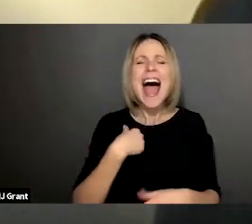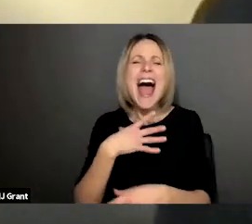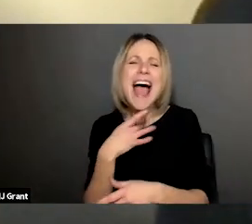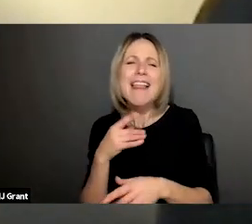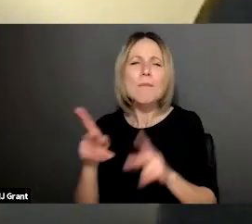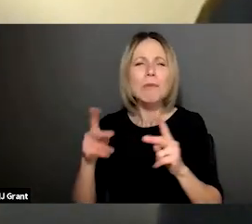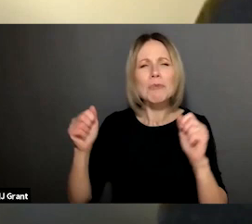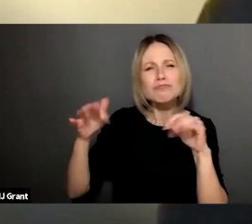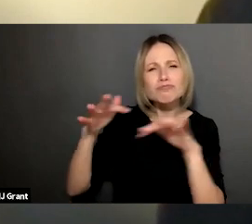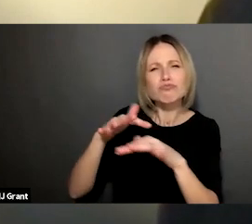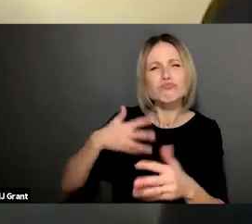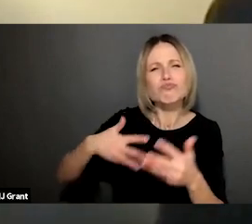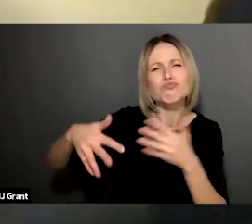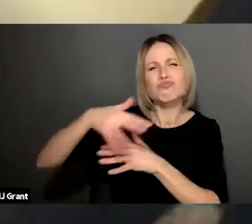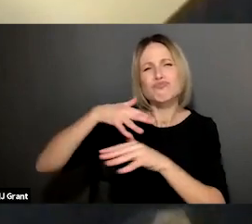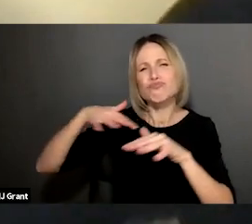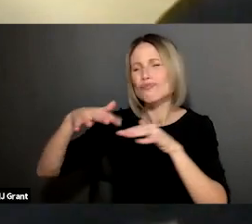tinkling from the